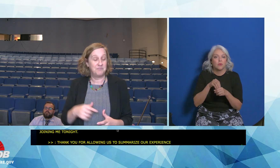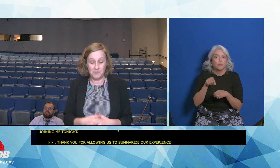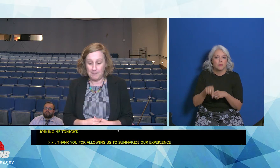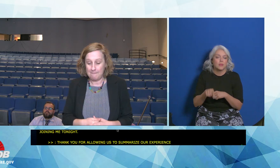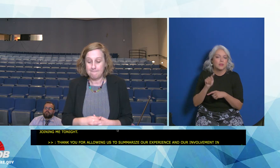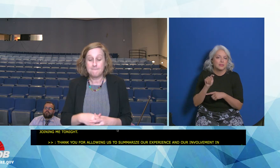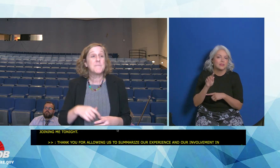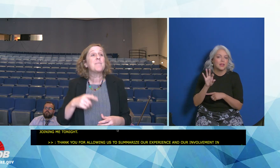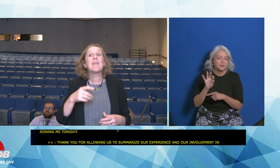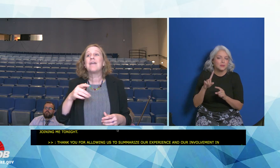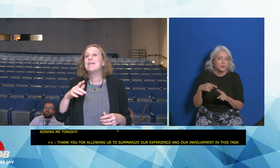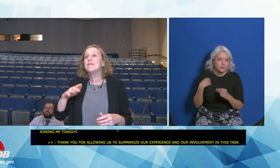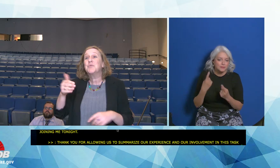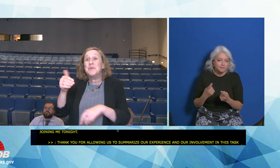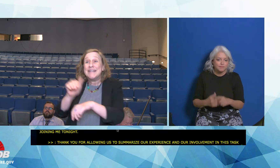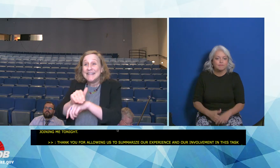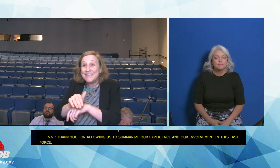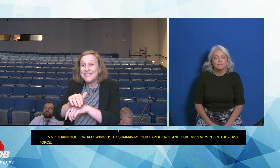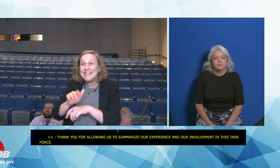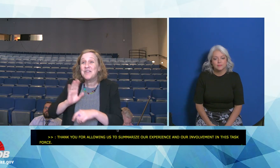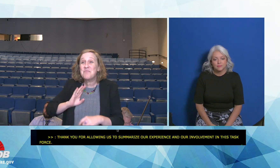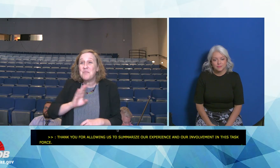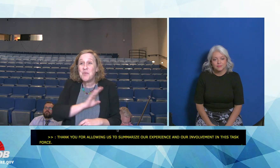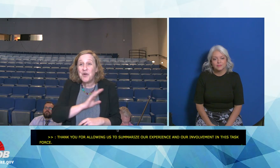task force.